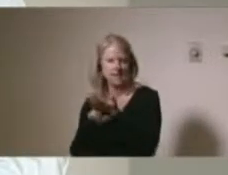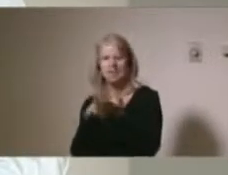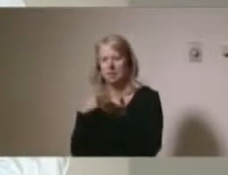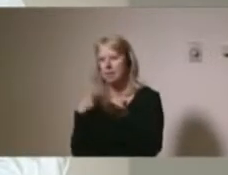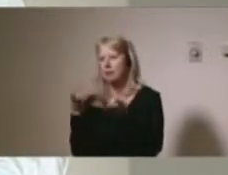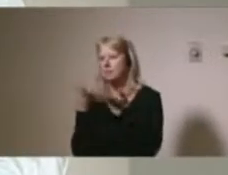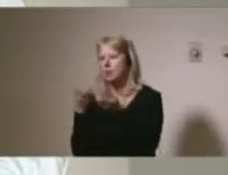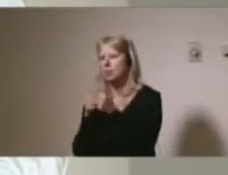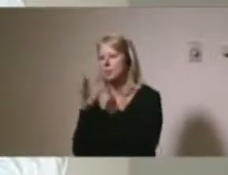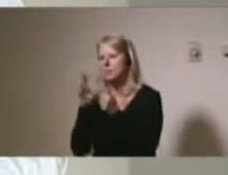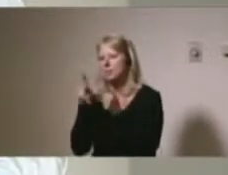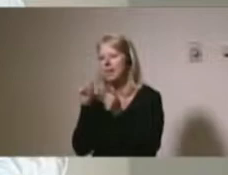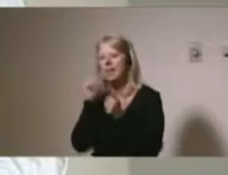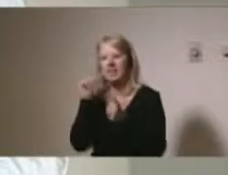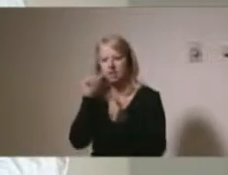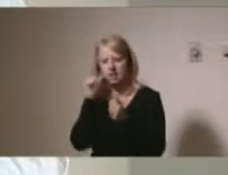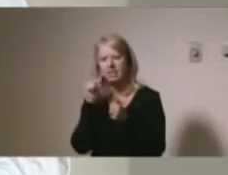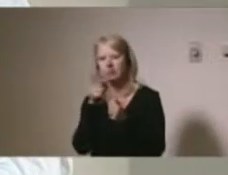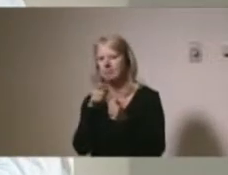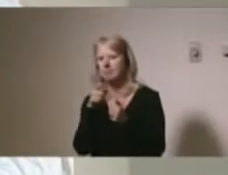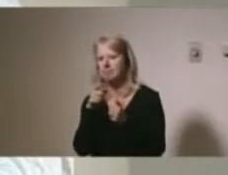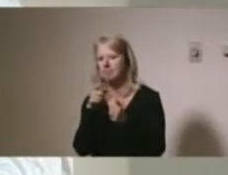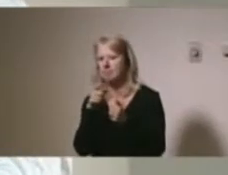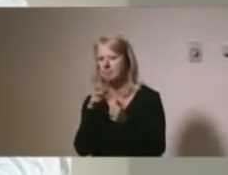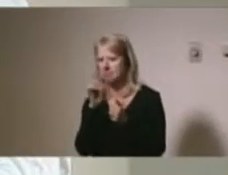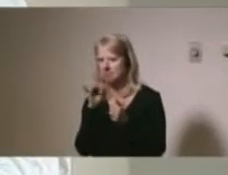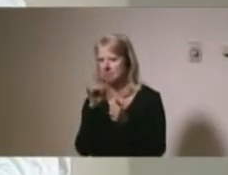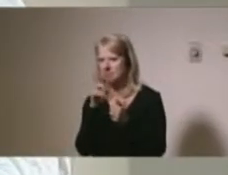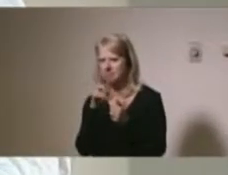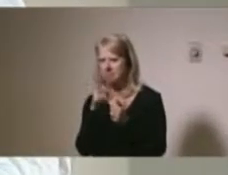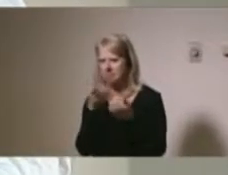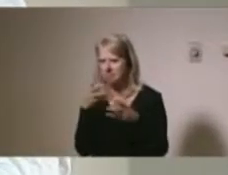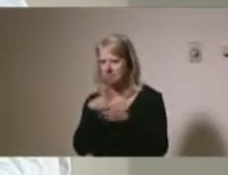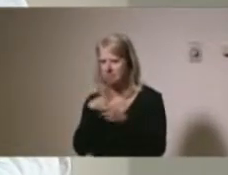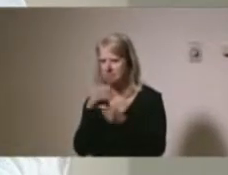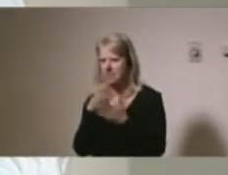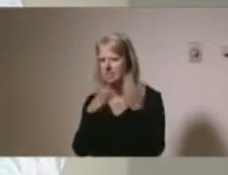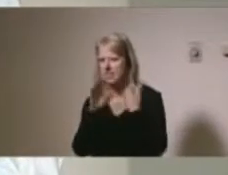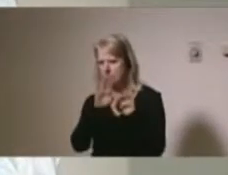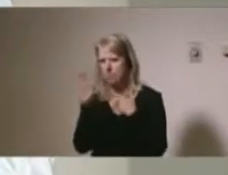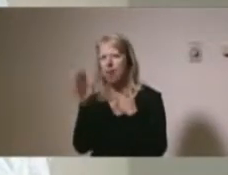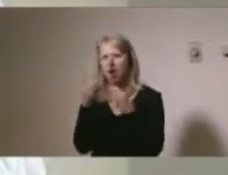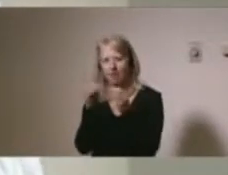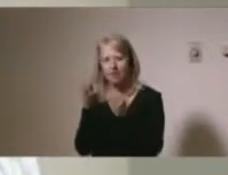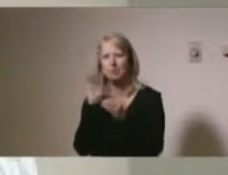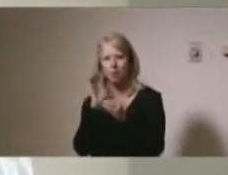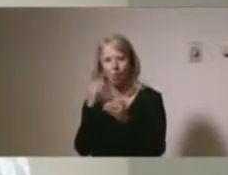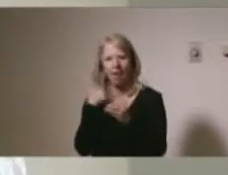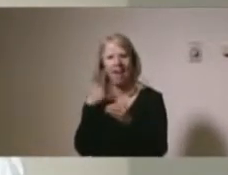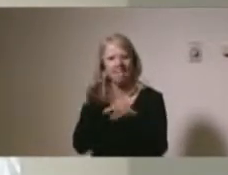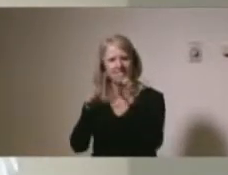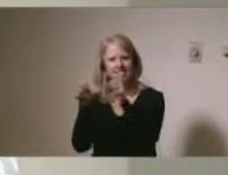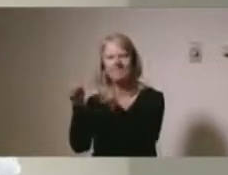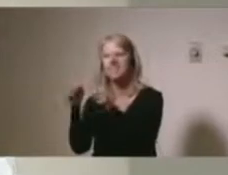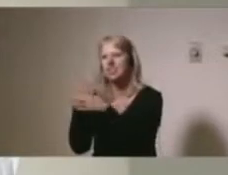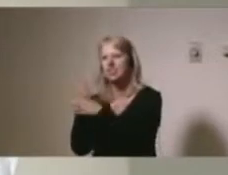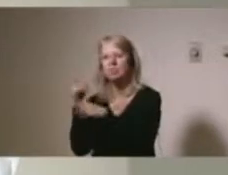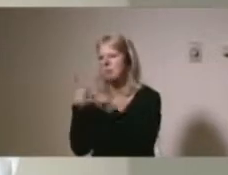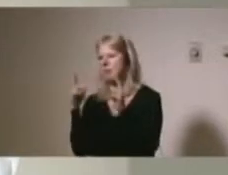CPA yesterday who said that, these had actually been inside of some of their offices and no longer are.